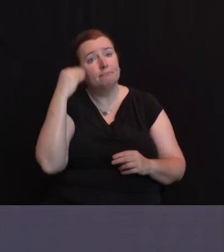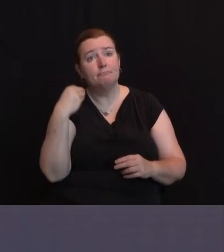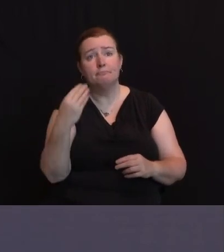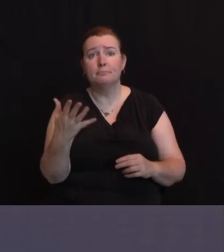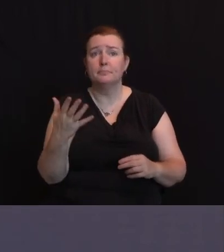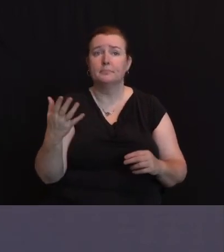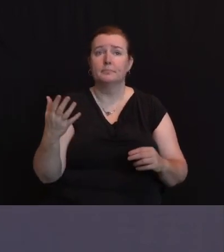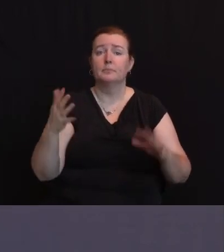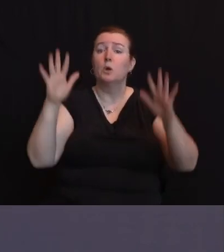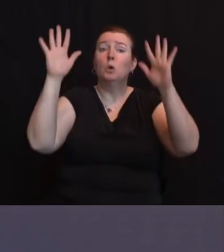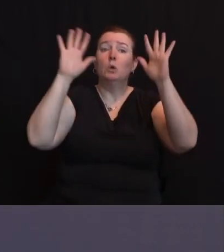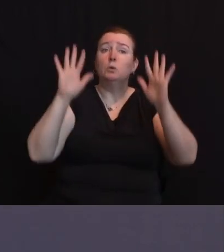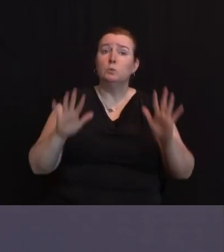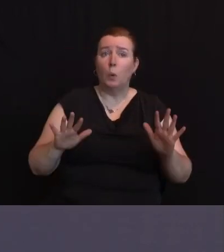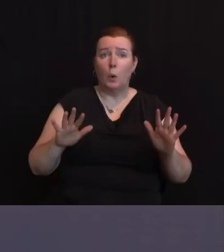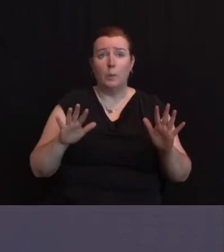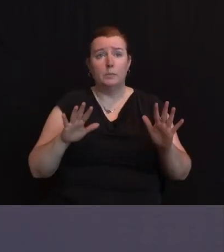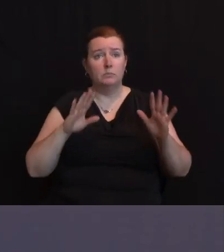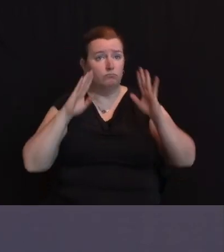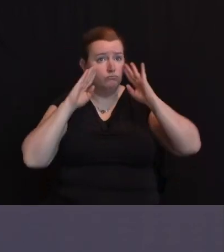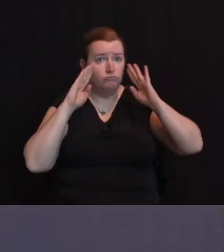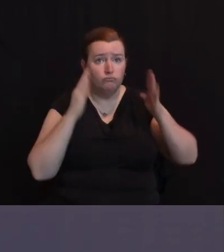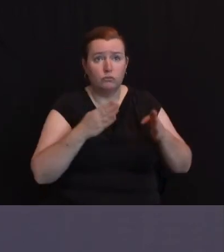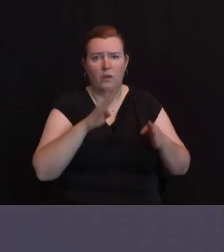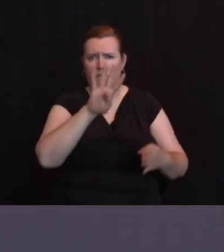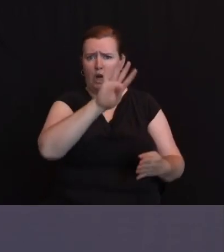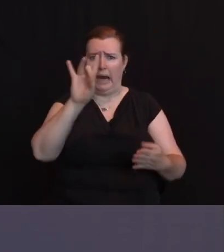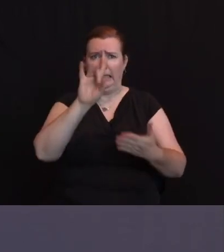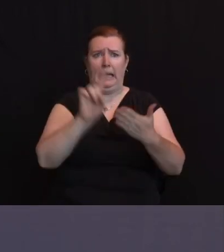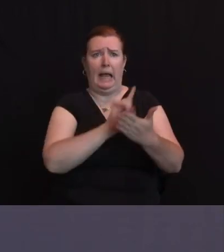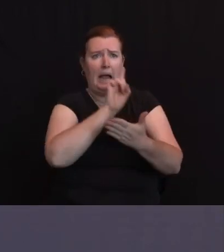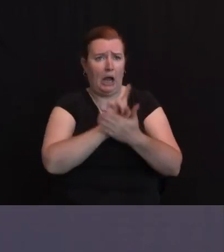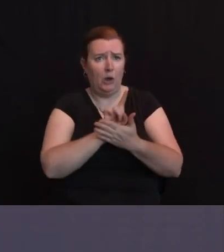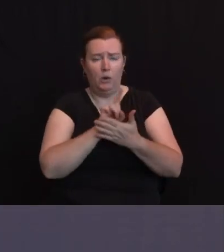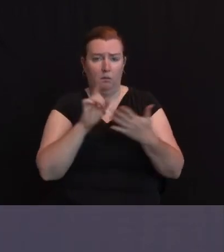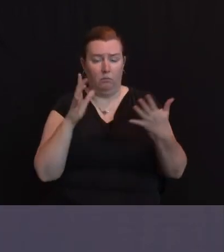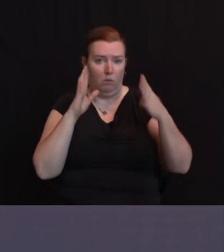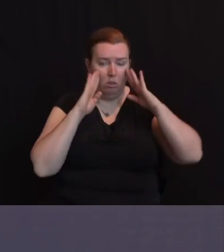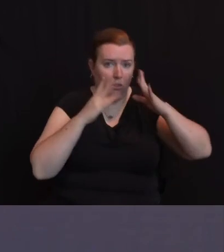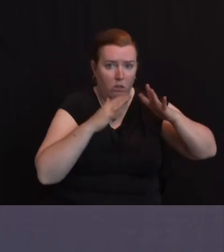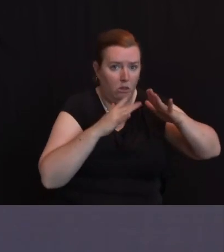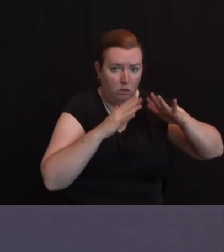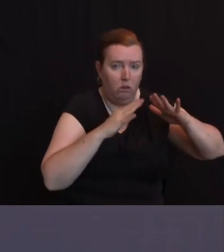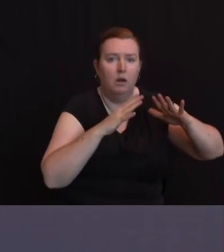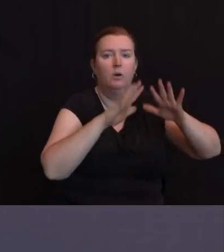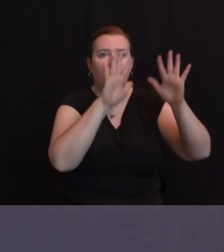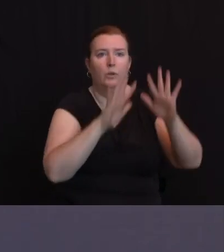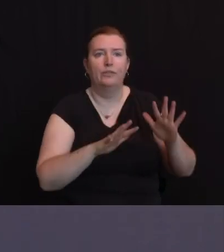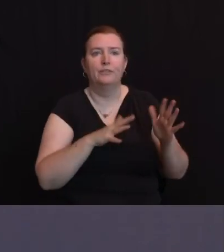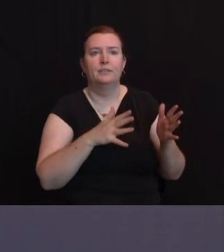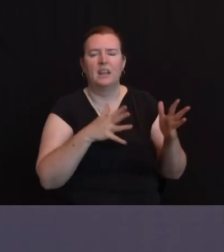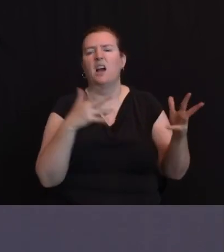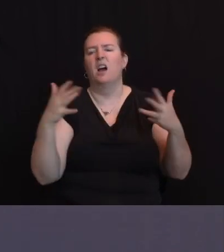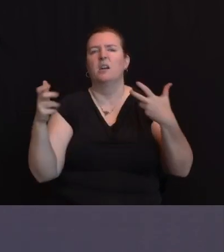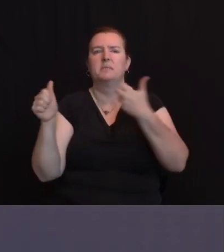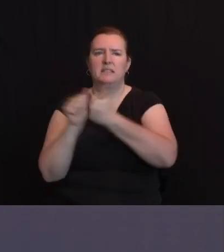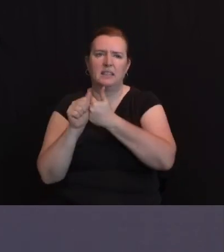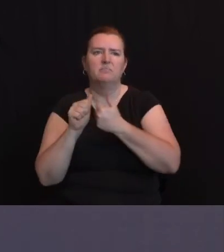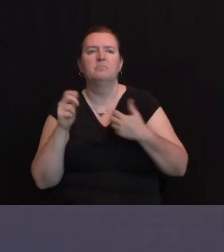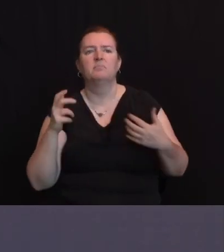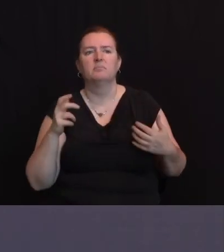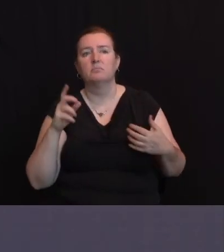storm over the past 48, if not 72 hours, just to give an update, I think we had a constructive call, Judy and